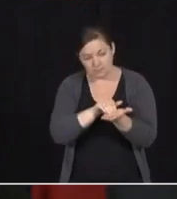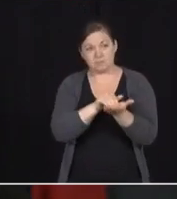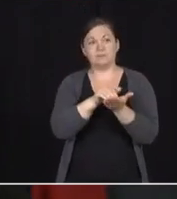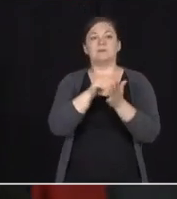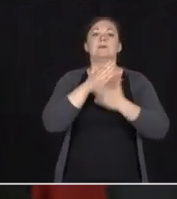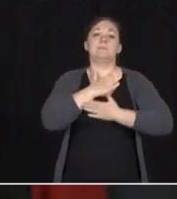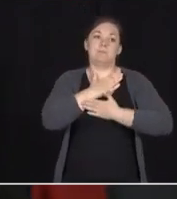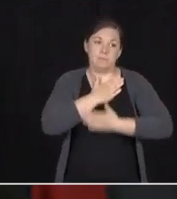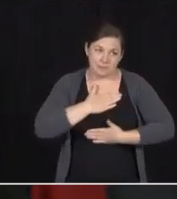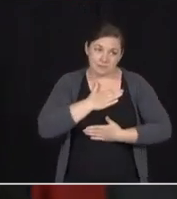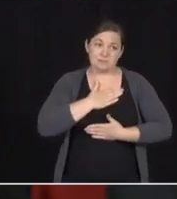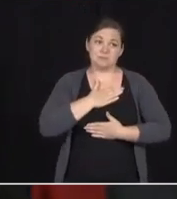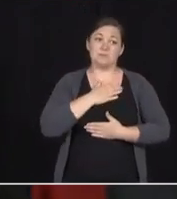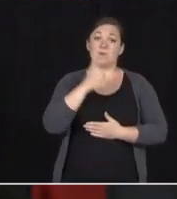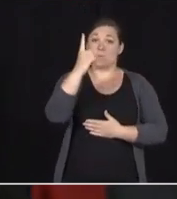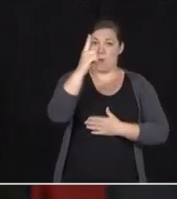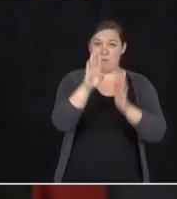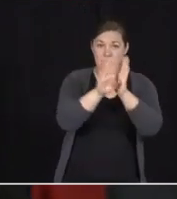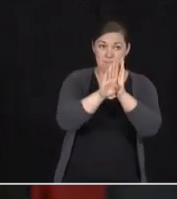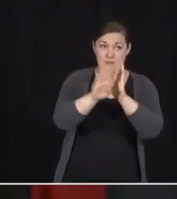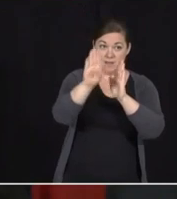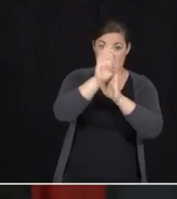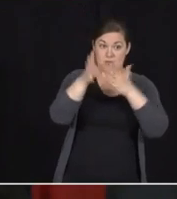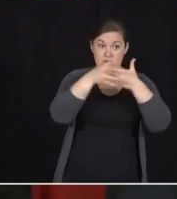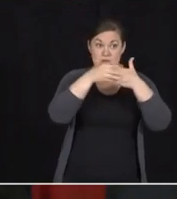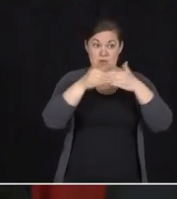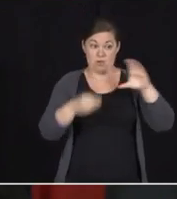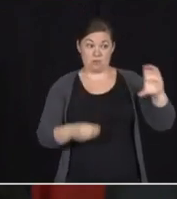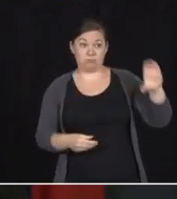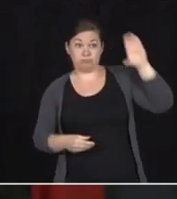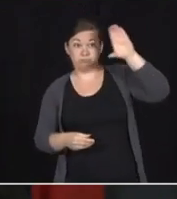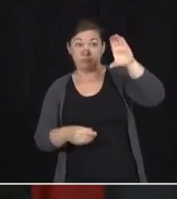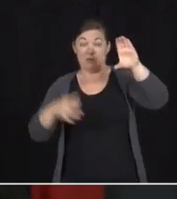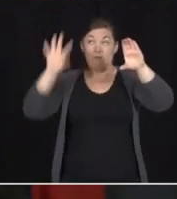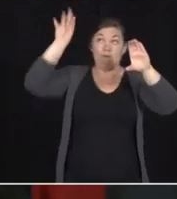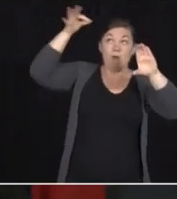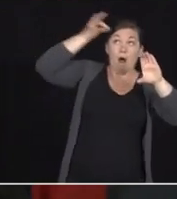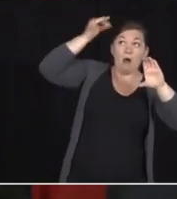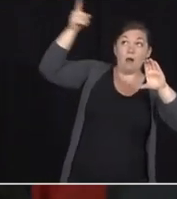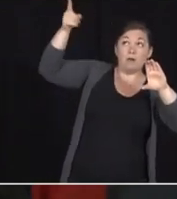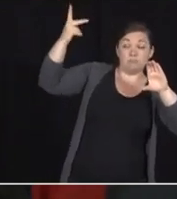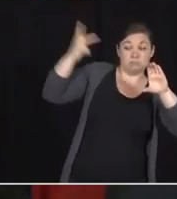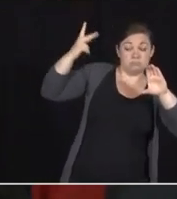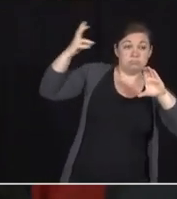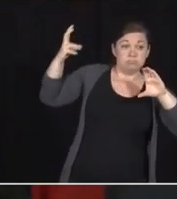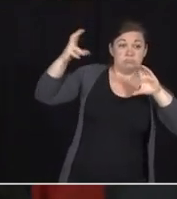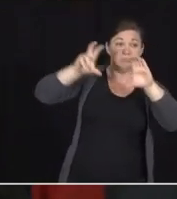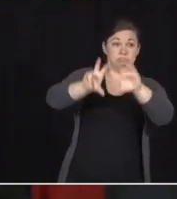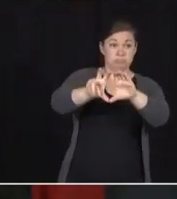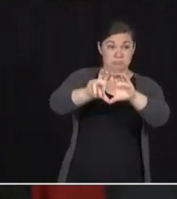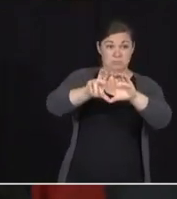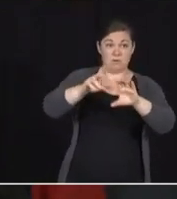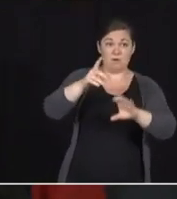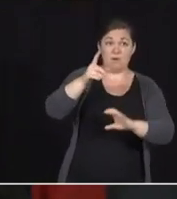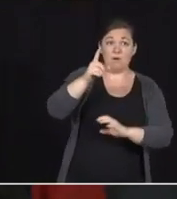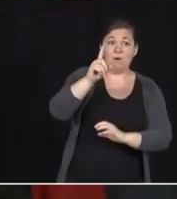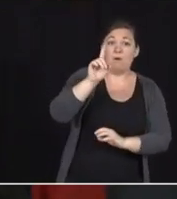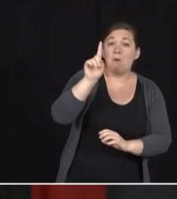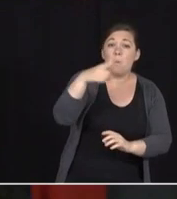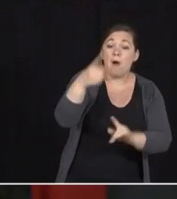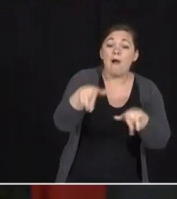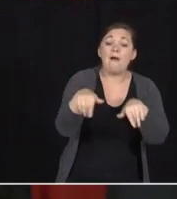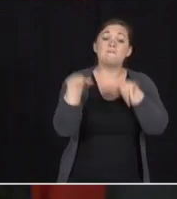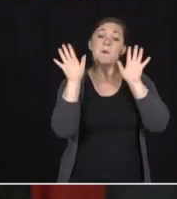close to $1 billion program in that we're asking for 25% off them. And the federal and